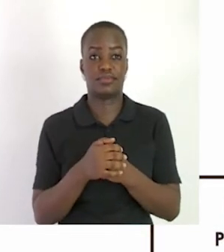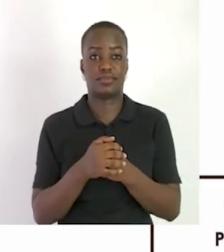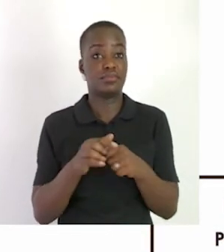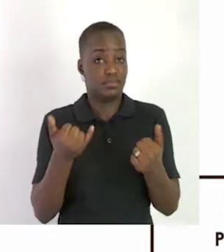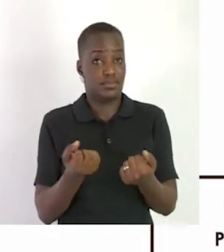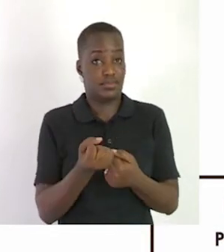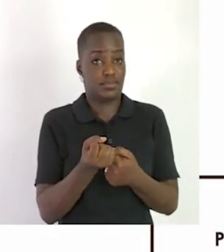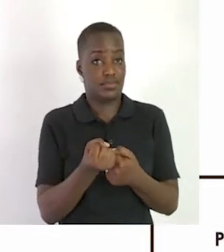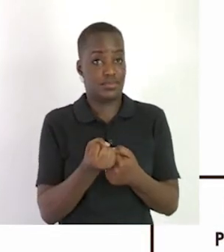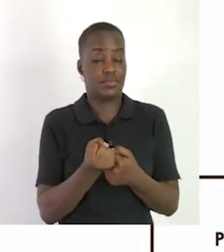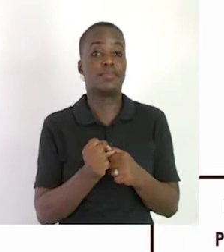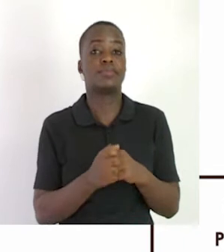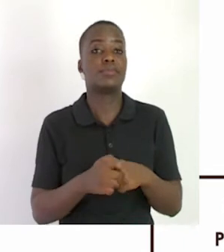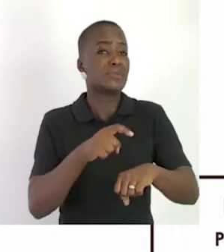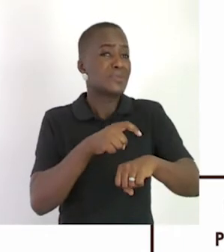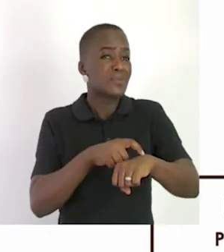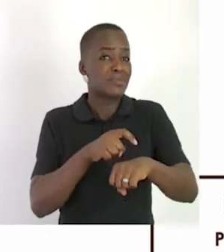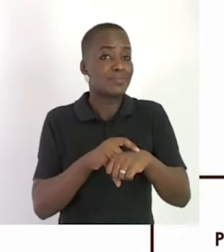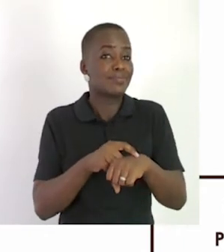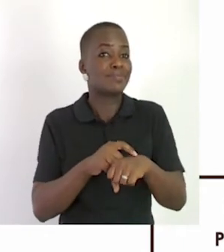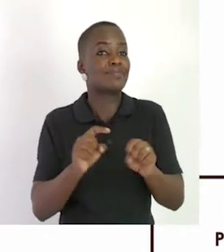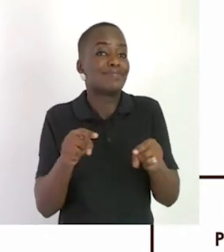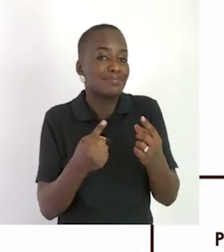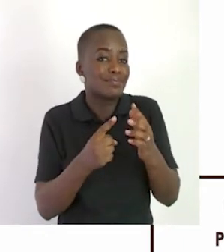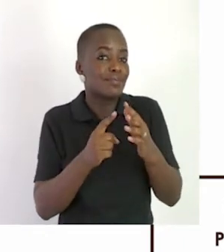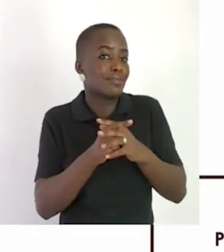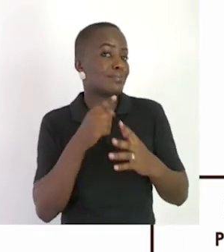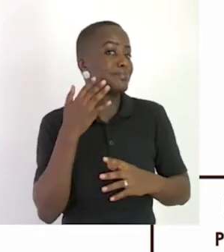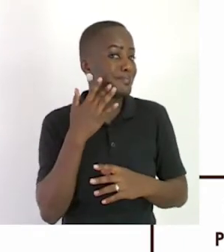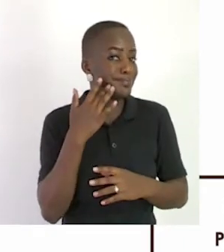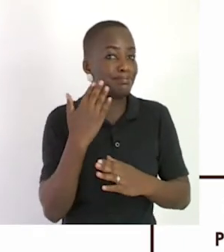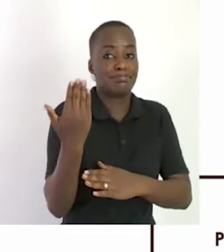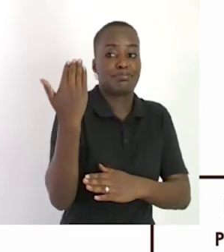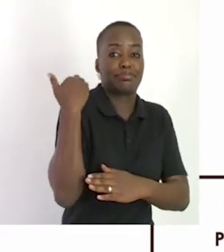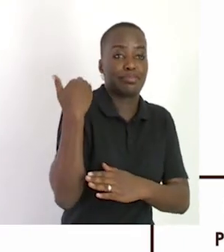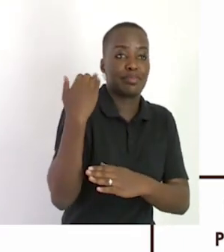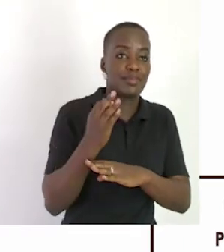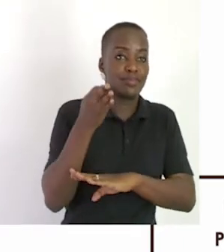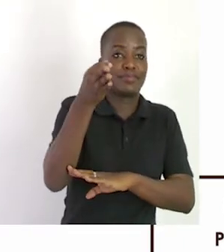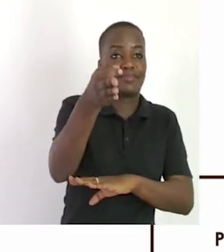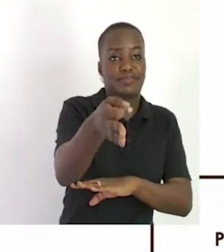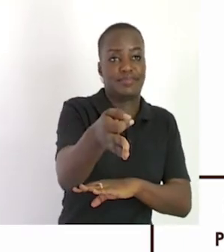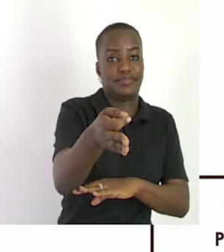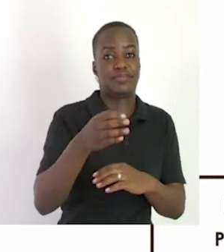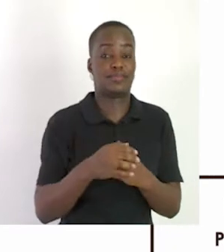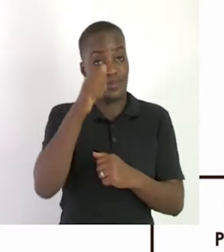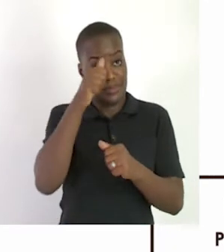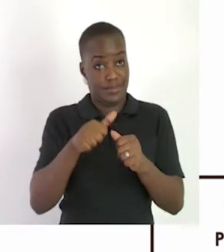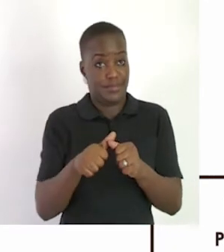Here, we can see that we are dealing with tenses, past tense and future tense. Now